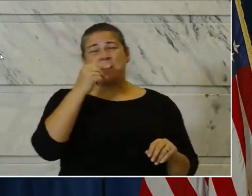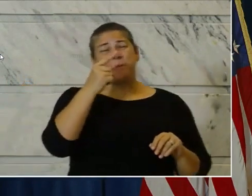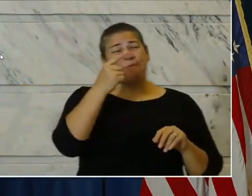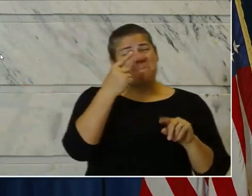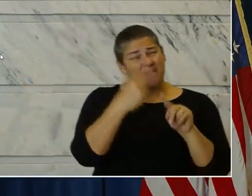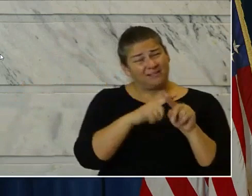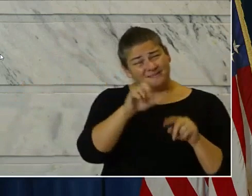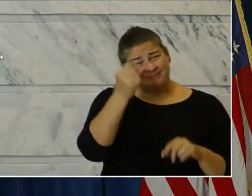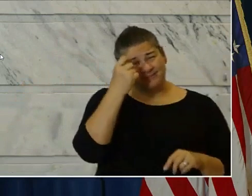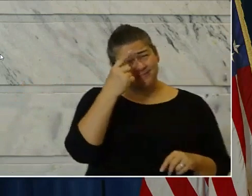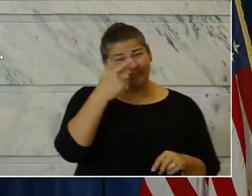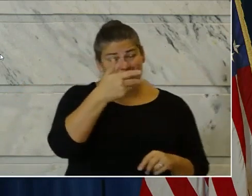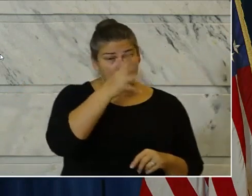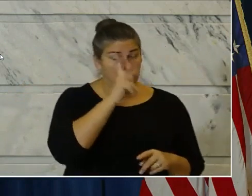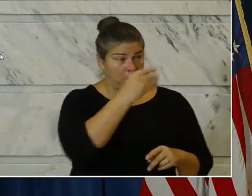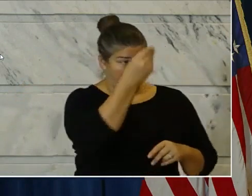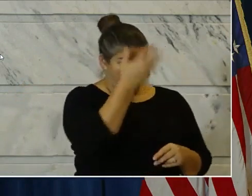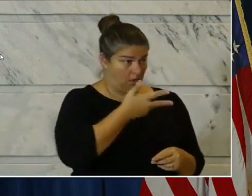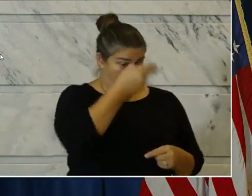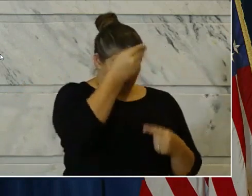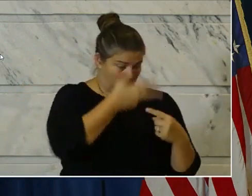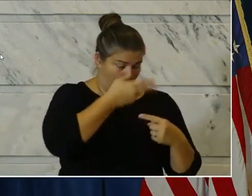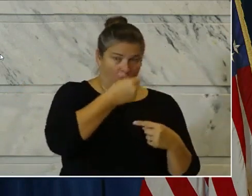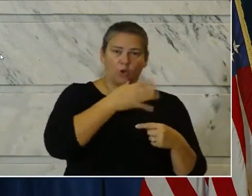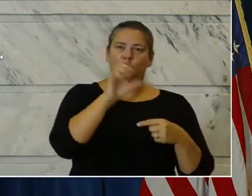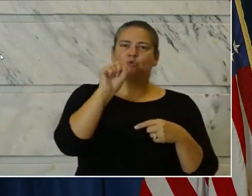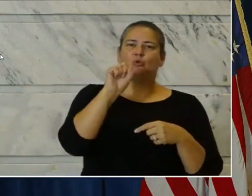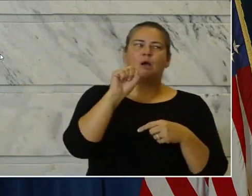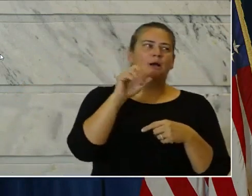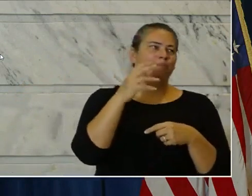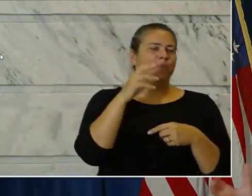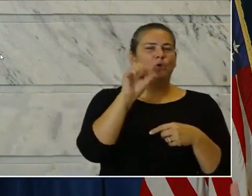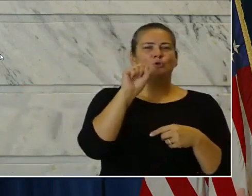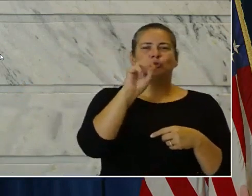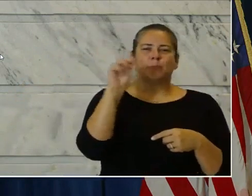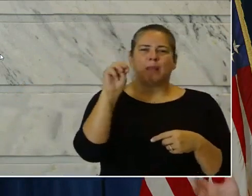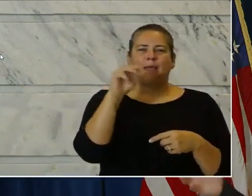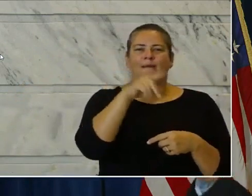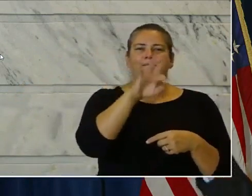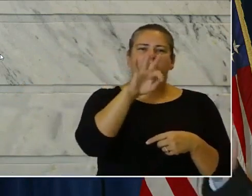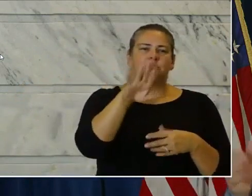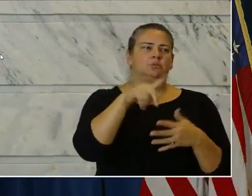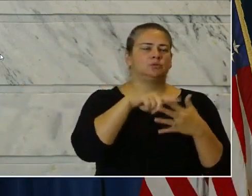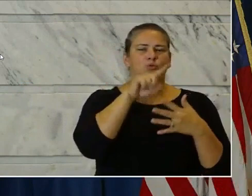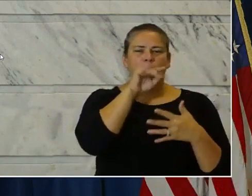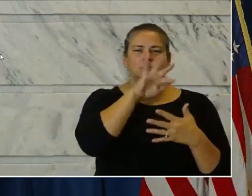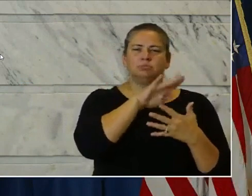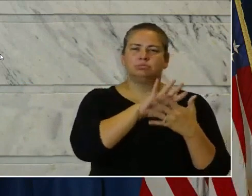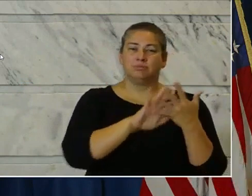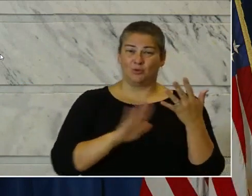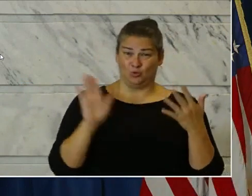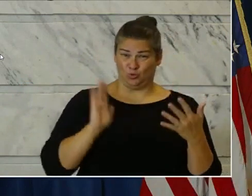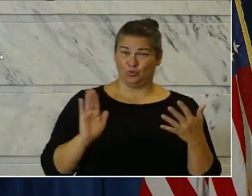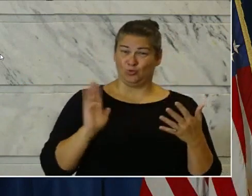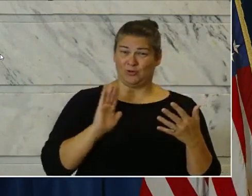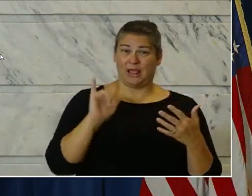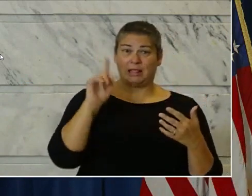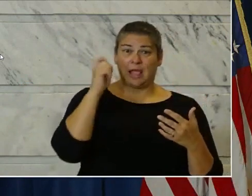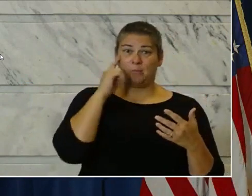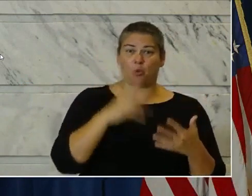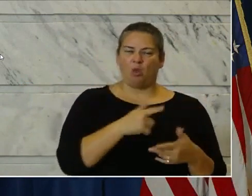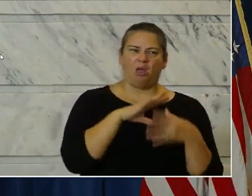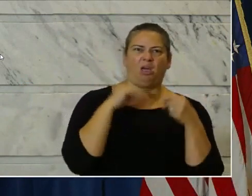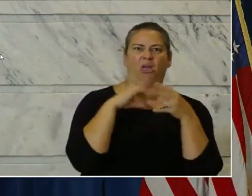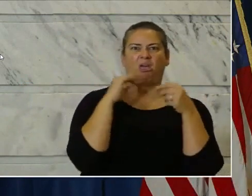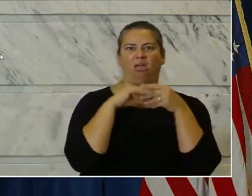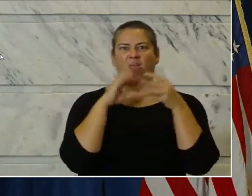misinformation. People using social media that formerly was used for, if you look at protests here at the Capitol, to